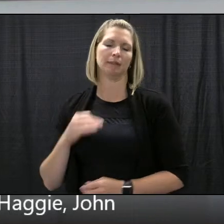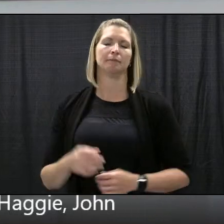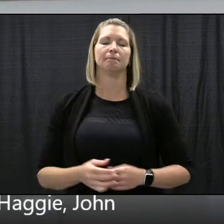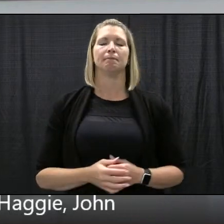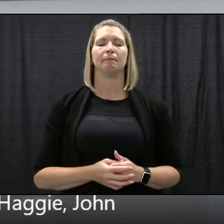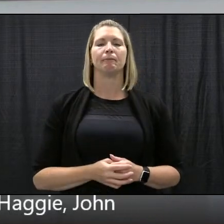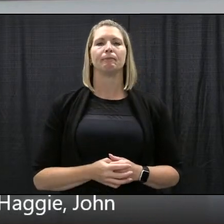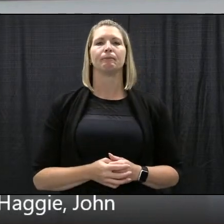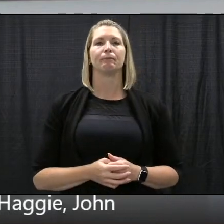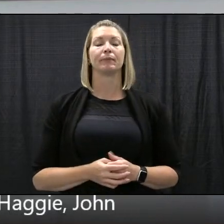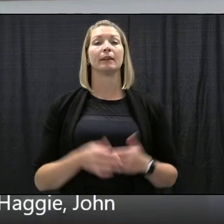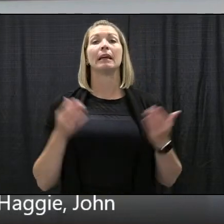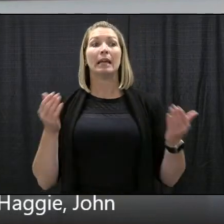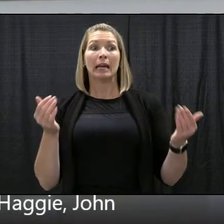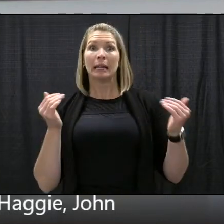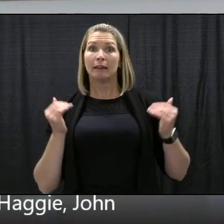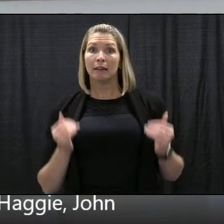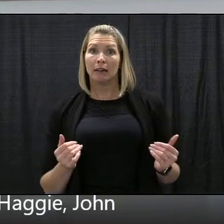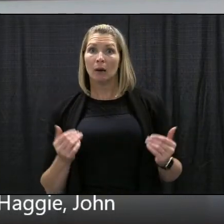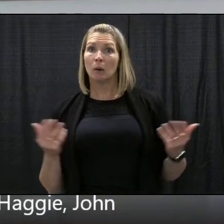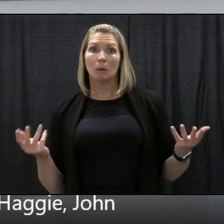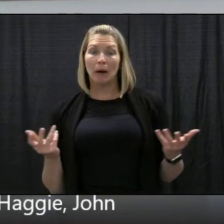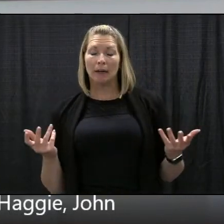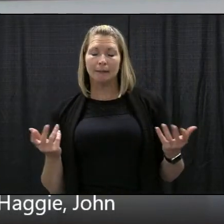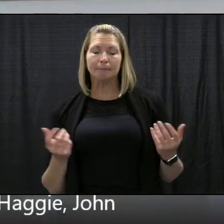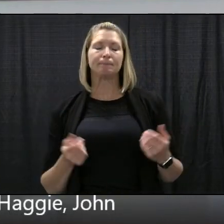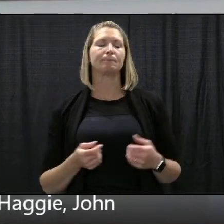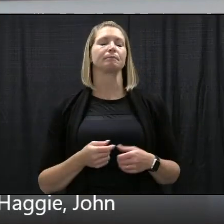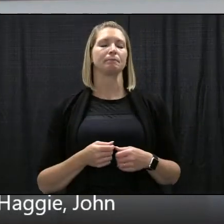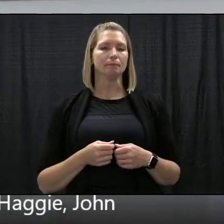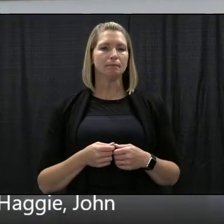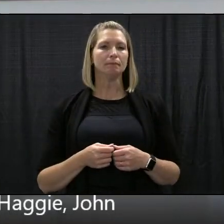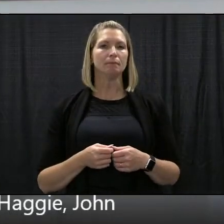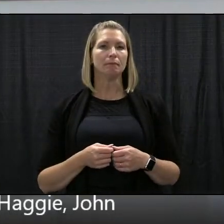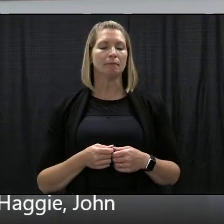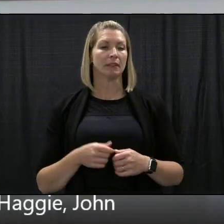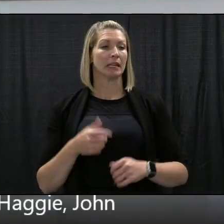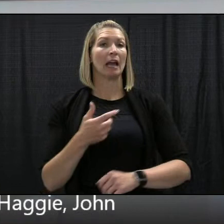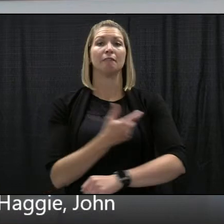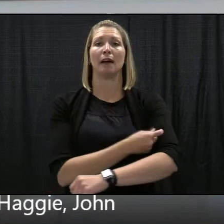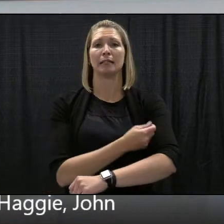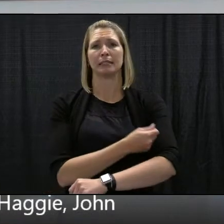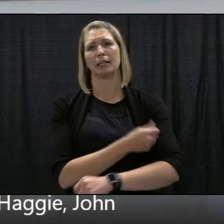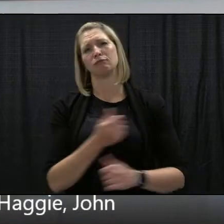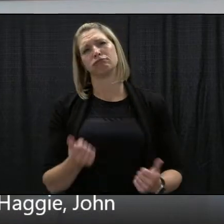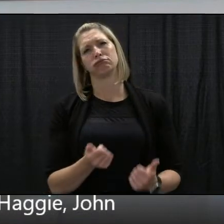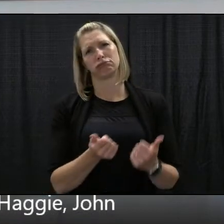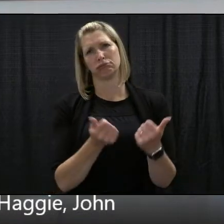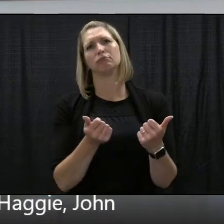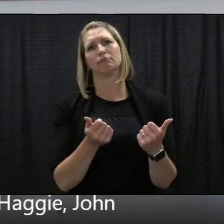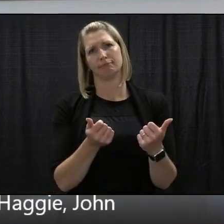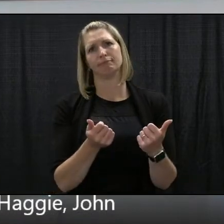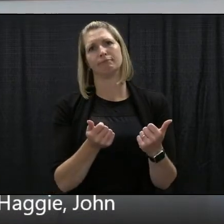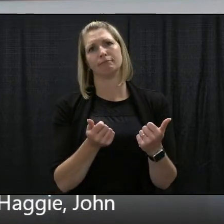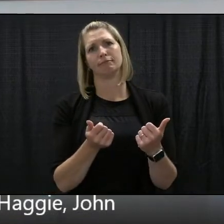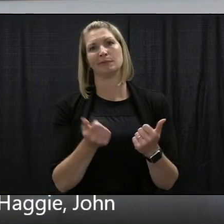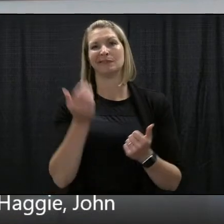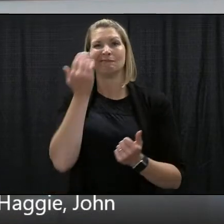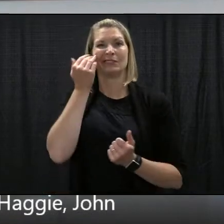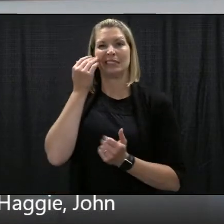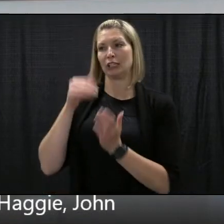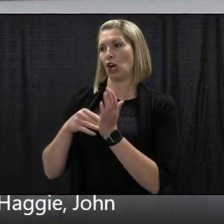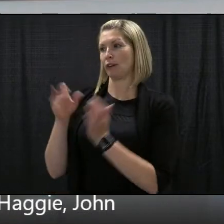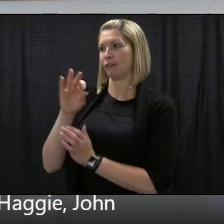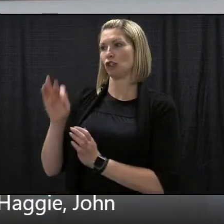going forward, we have an ample supply of vaccine, and Dr. Fitzgerald has explained quite clearly